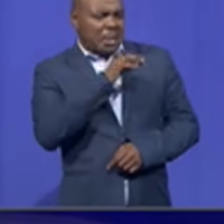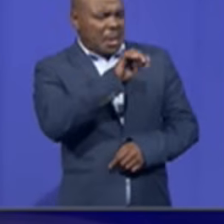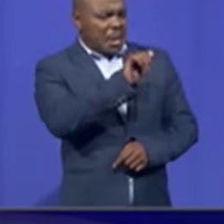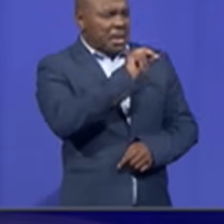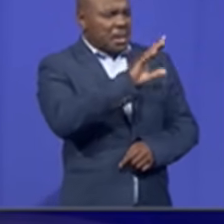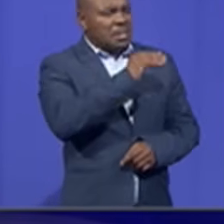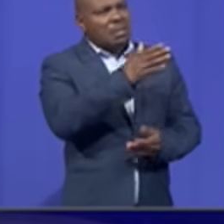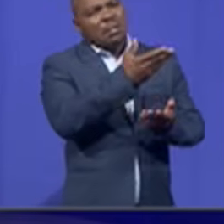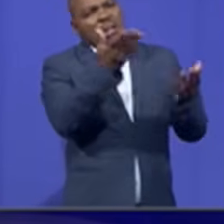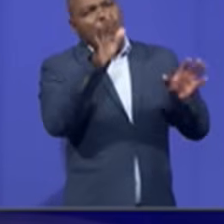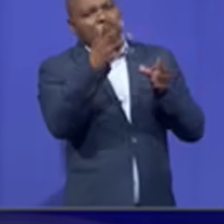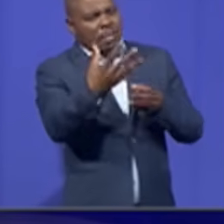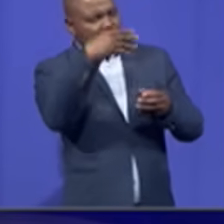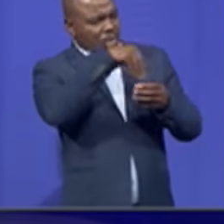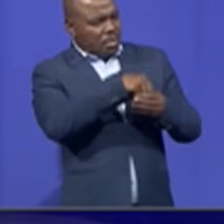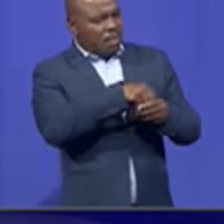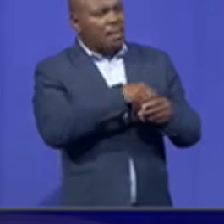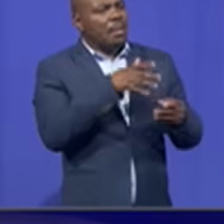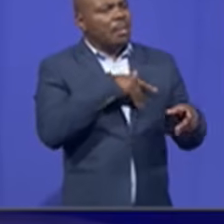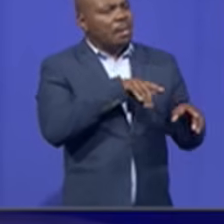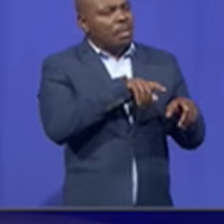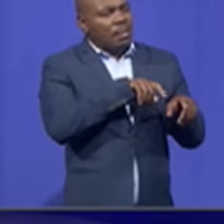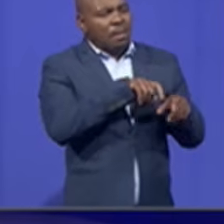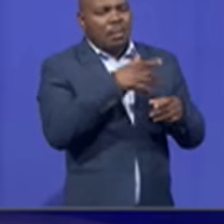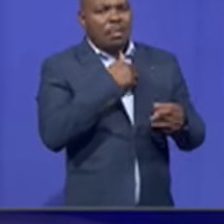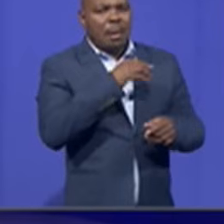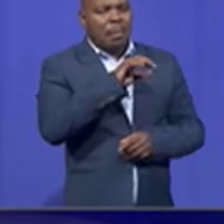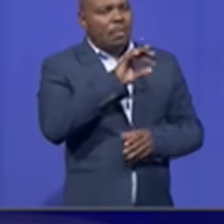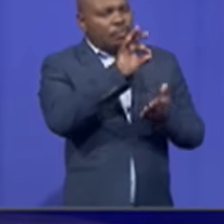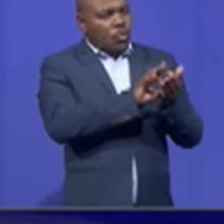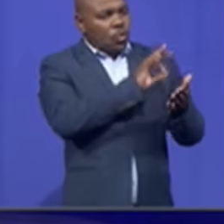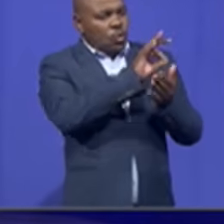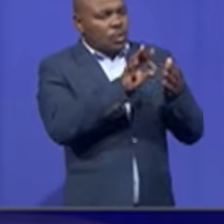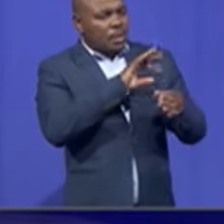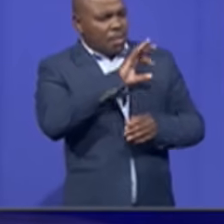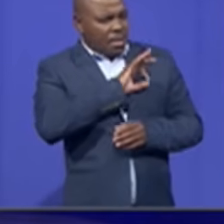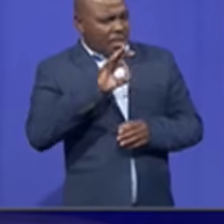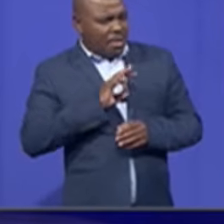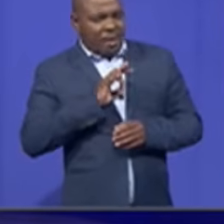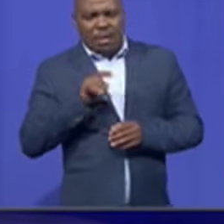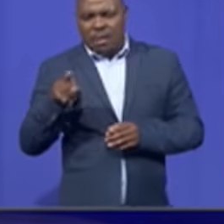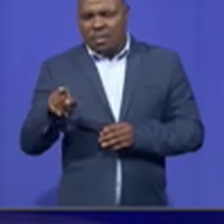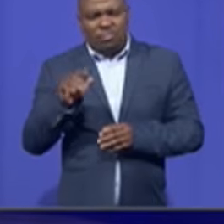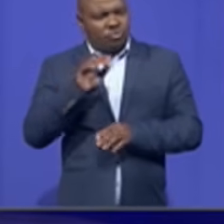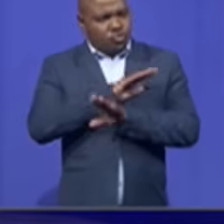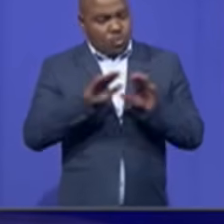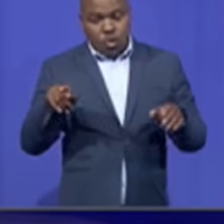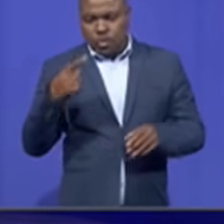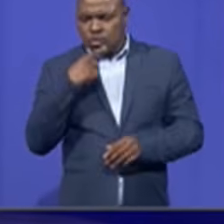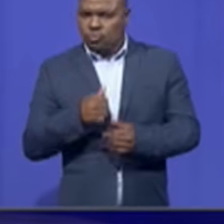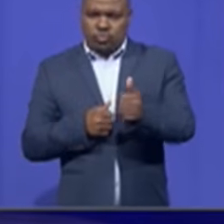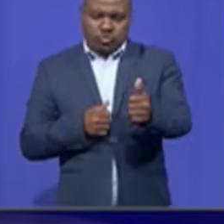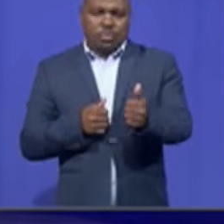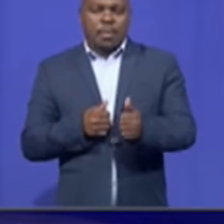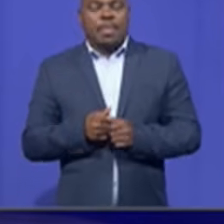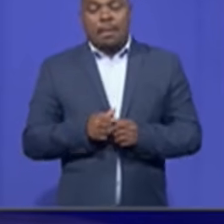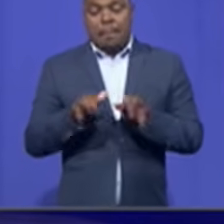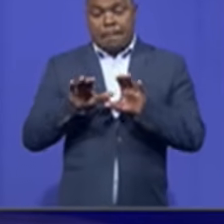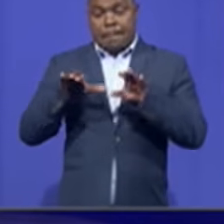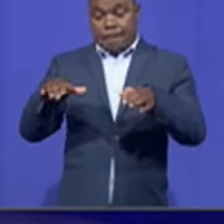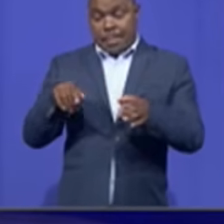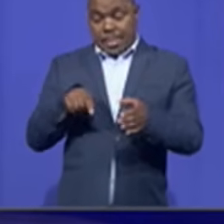kgato ya bone ya go letlelela baagi go nna le seabe mo go tlhophiweng ga bontlhopheng ba bomeiara. Lekoko le ne go sa le gale